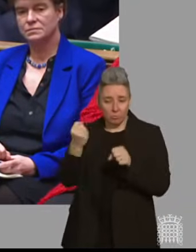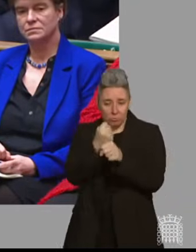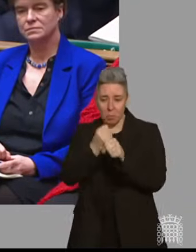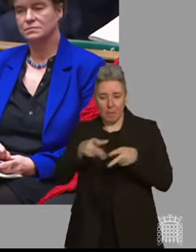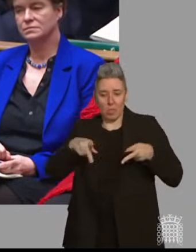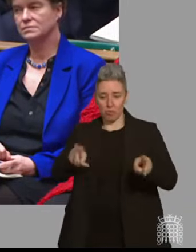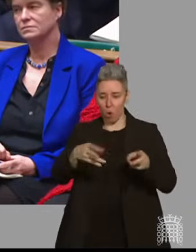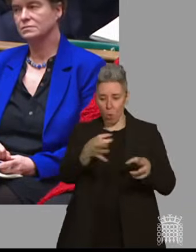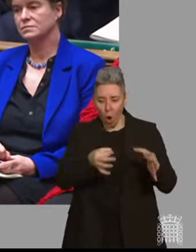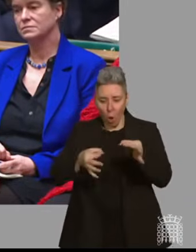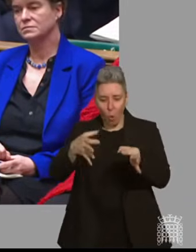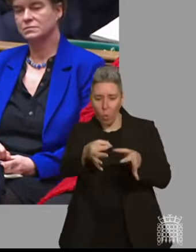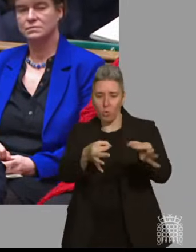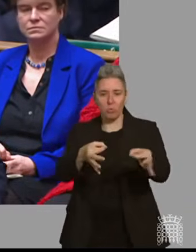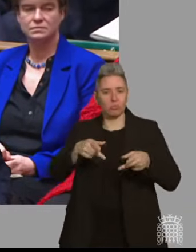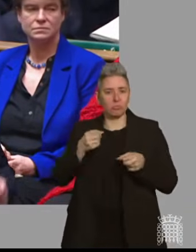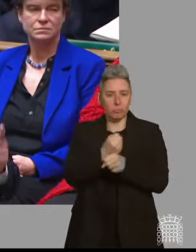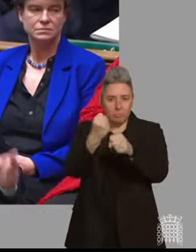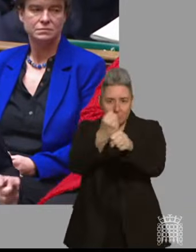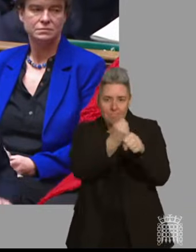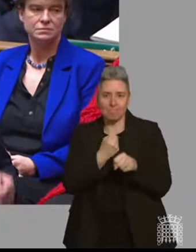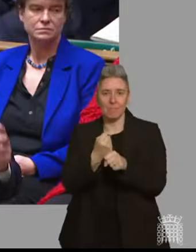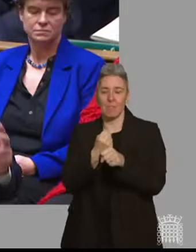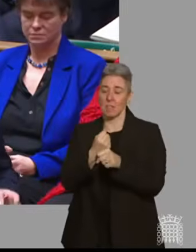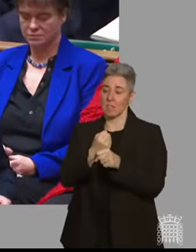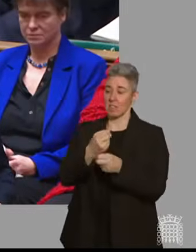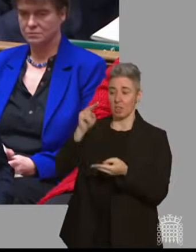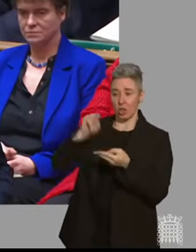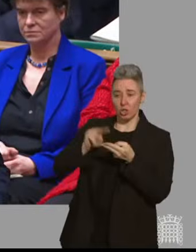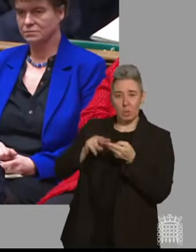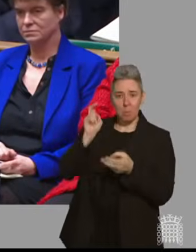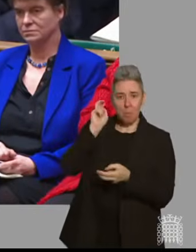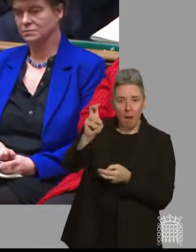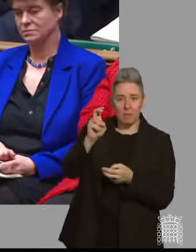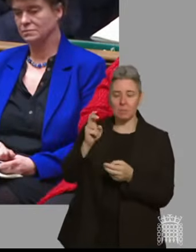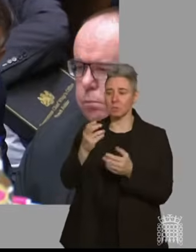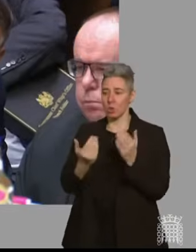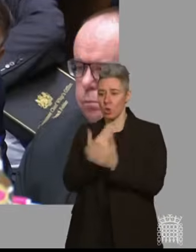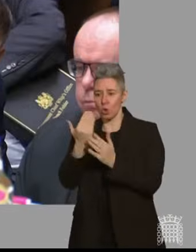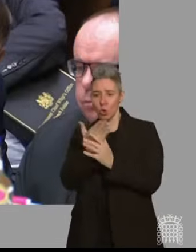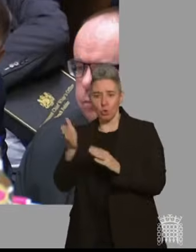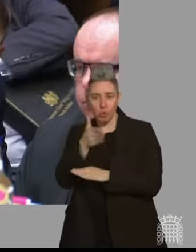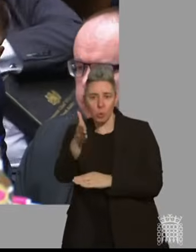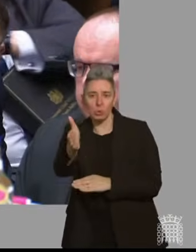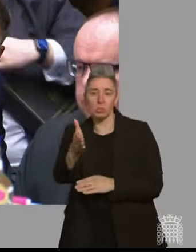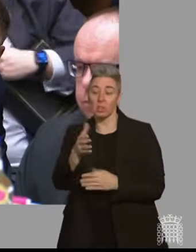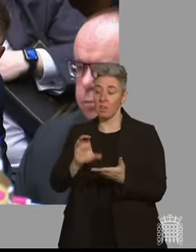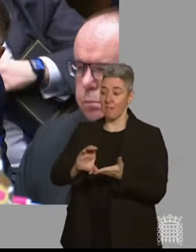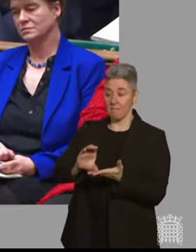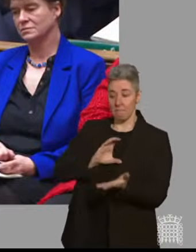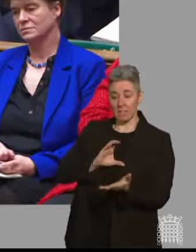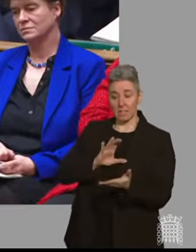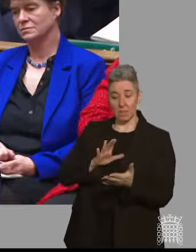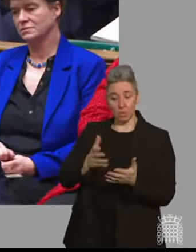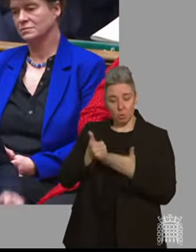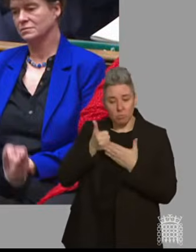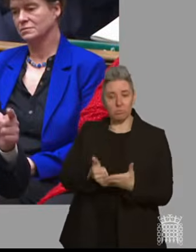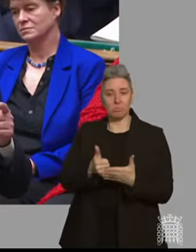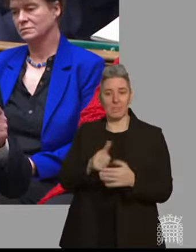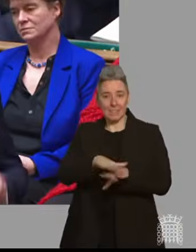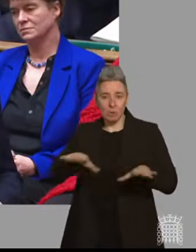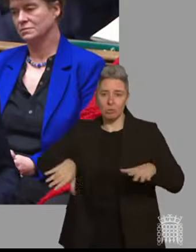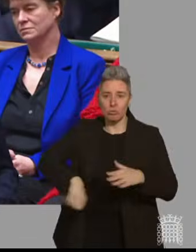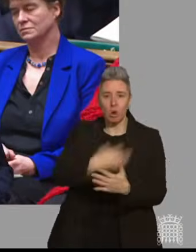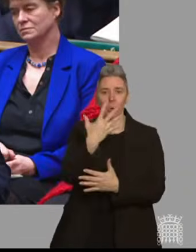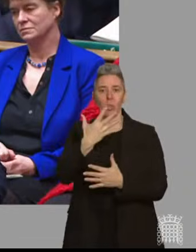new and extended routes. Funding to upgrade both Kidsgrove and Stoke-on-Trent railway stations. Bringing back the Stoke to Leek line. And this week, we've